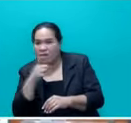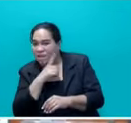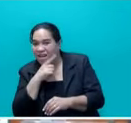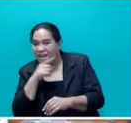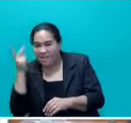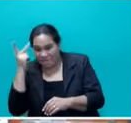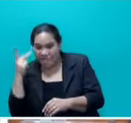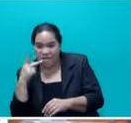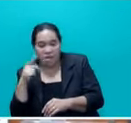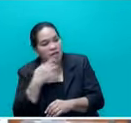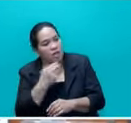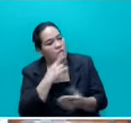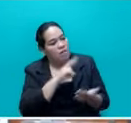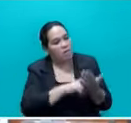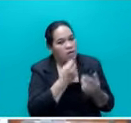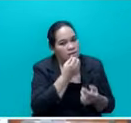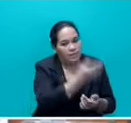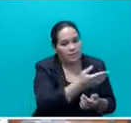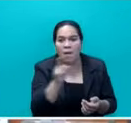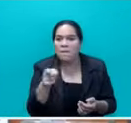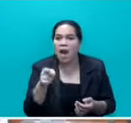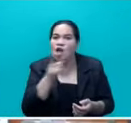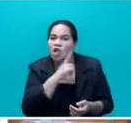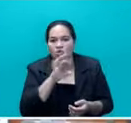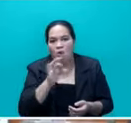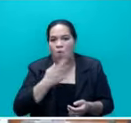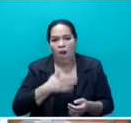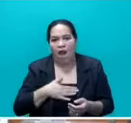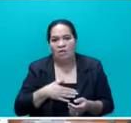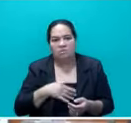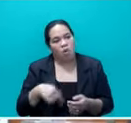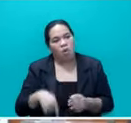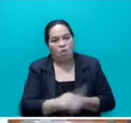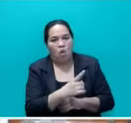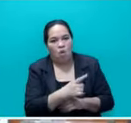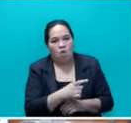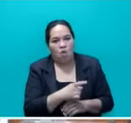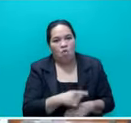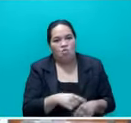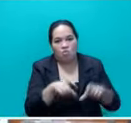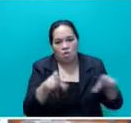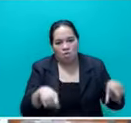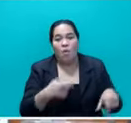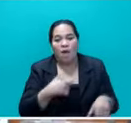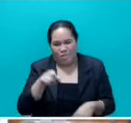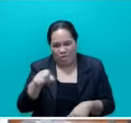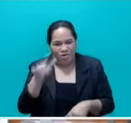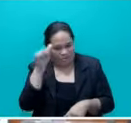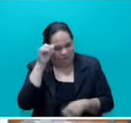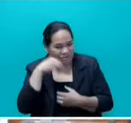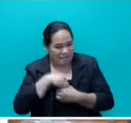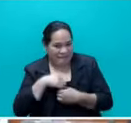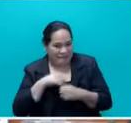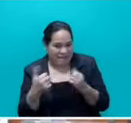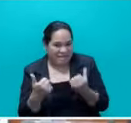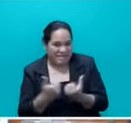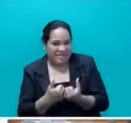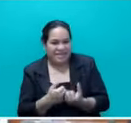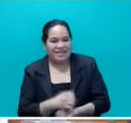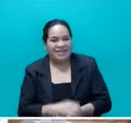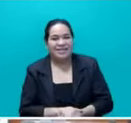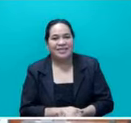Now, and then the girl may refuse to go to court to give evidence. A lot of these cases fall by the wayside as a result of that because they've consented to it. So